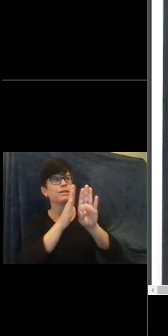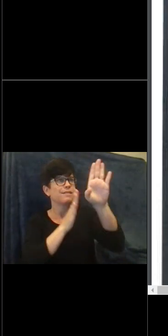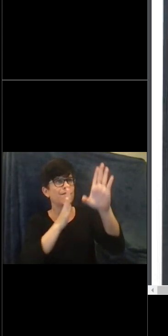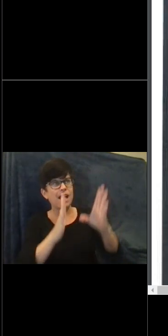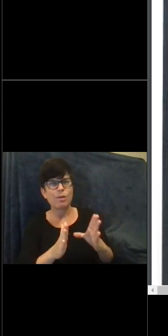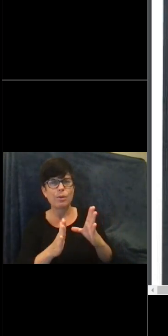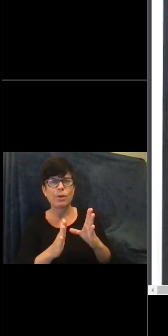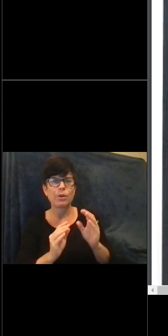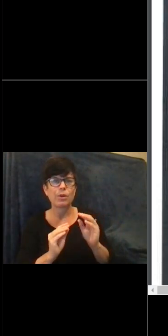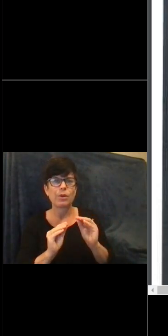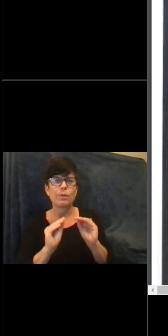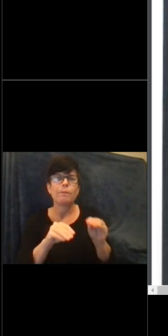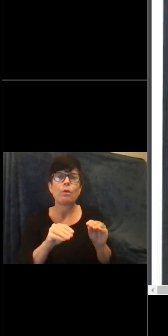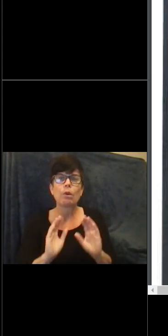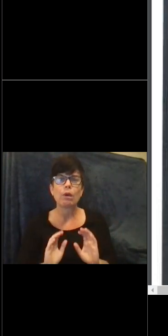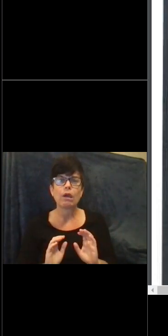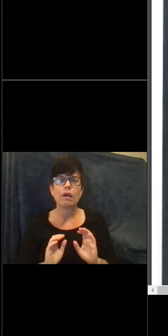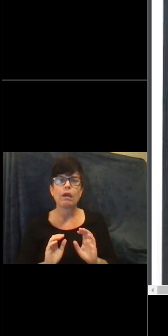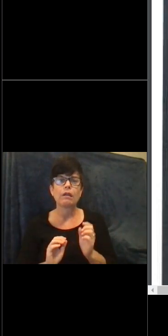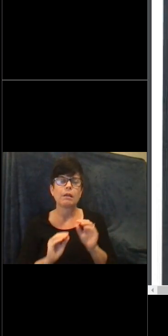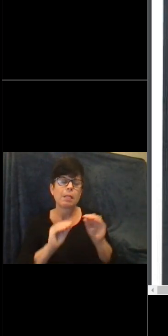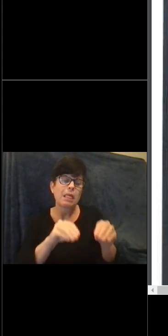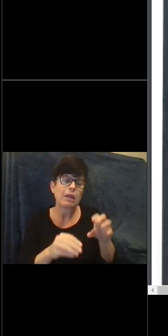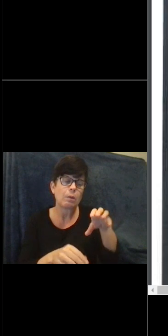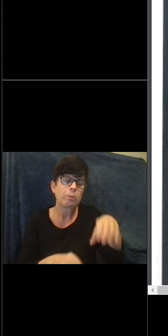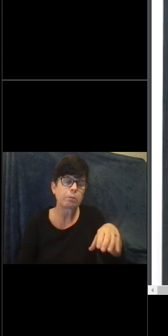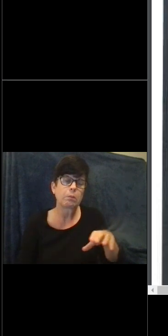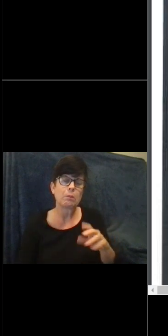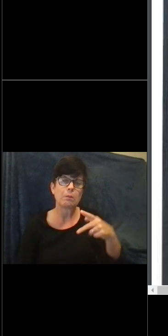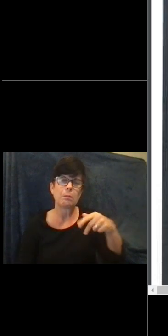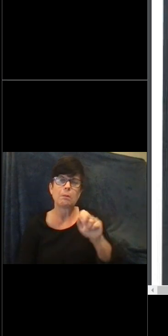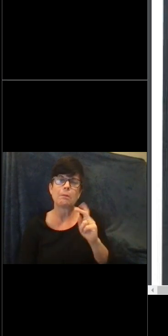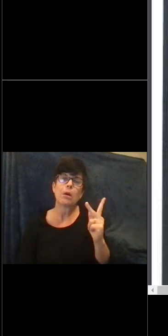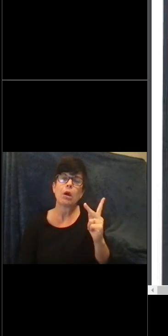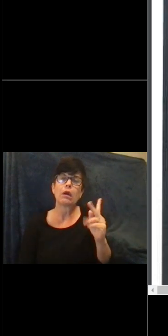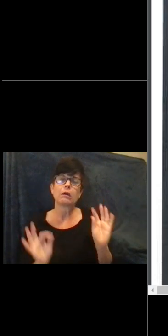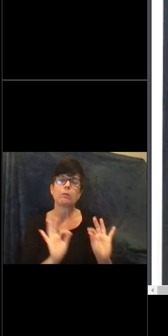little parcel park thing, because I don't think that benefits anyone.